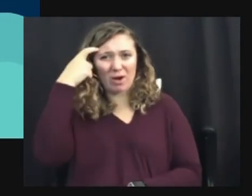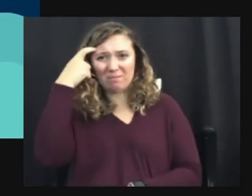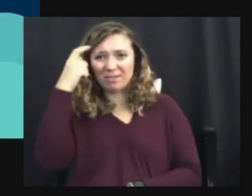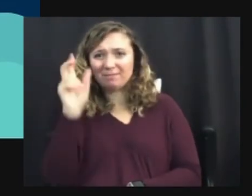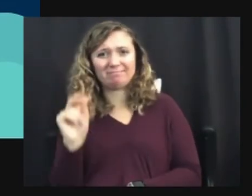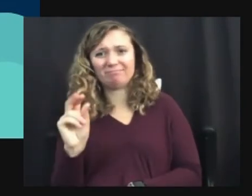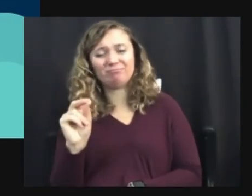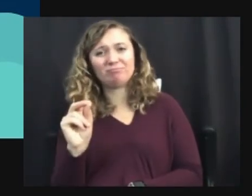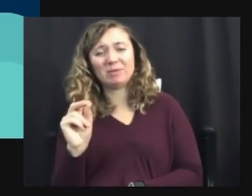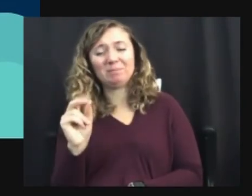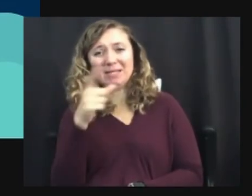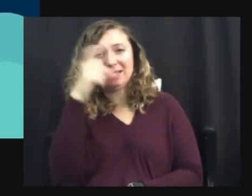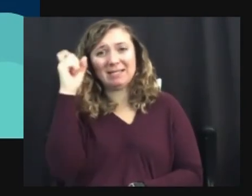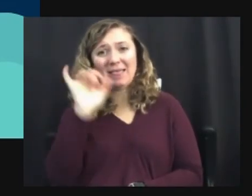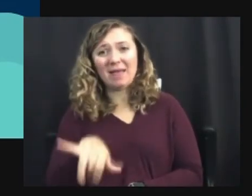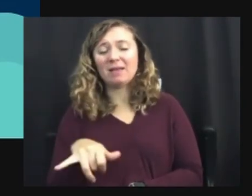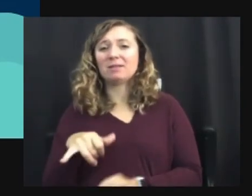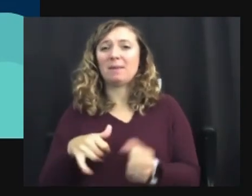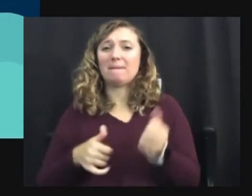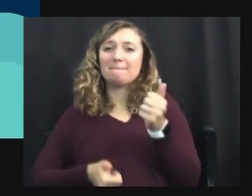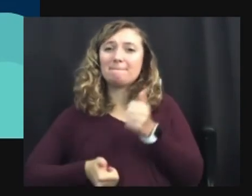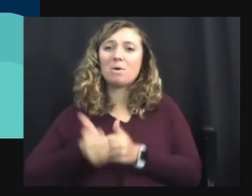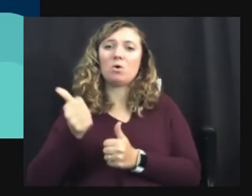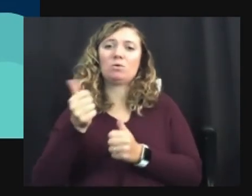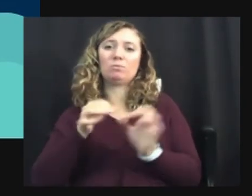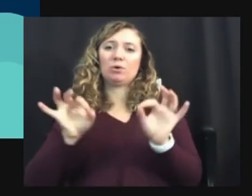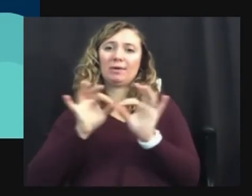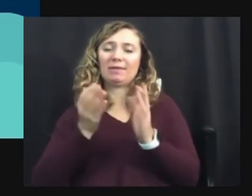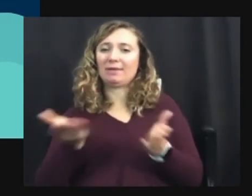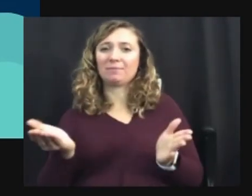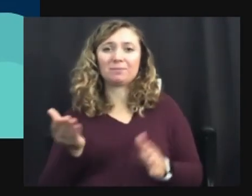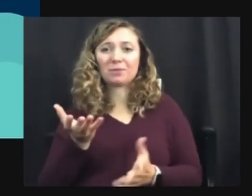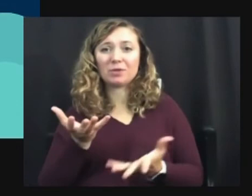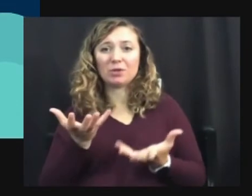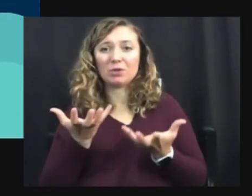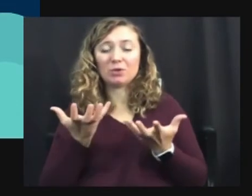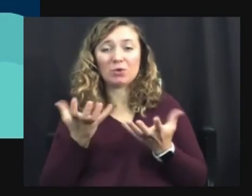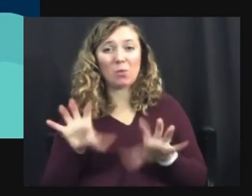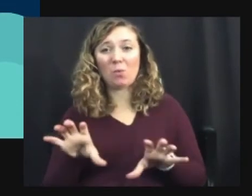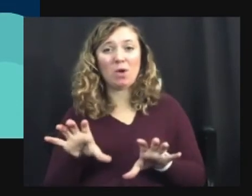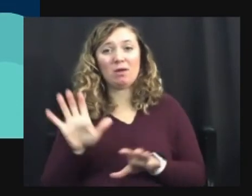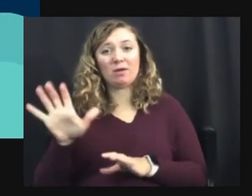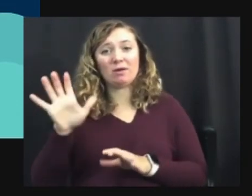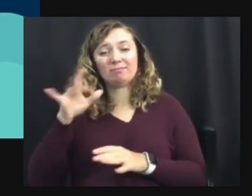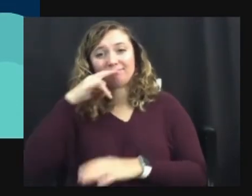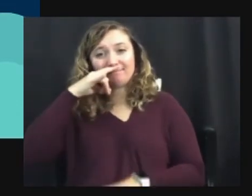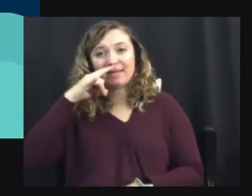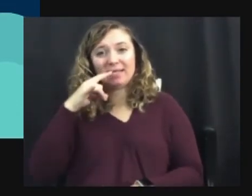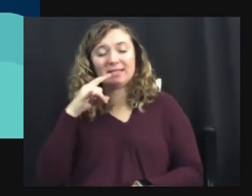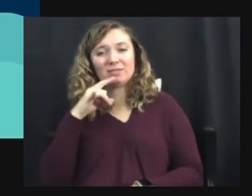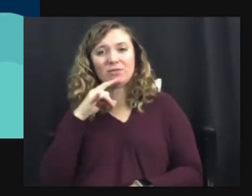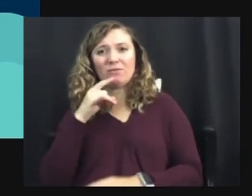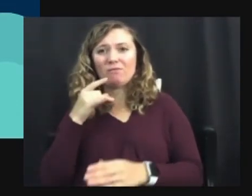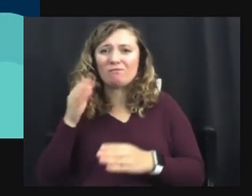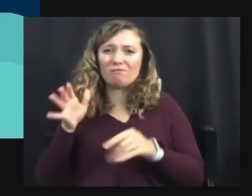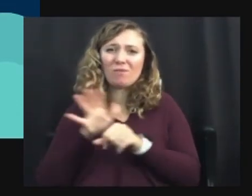because that is the most important thing. You do not want your child's entire existence to be marked by early